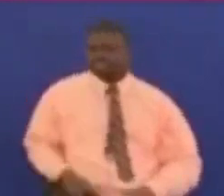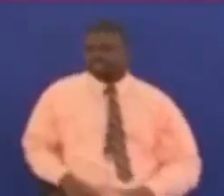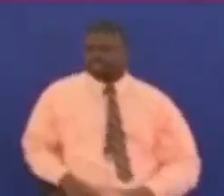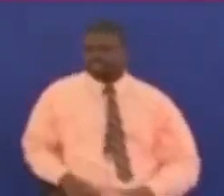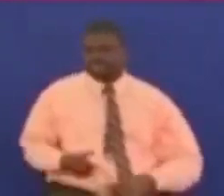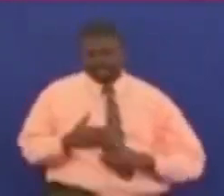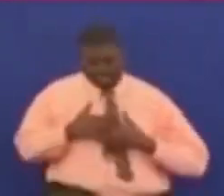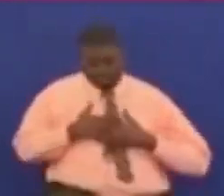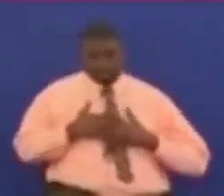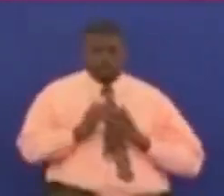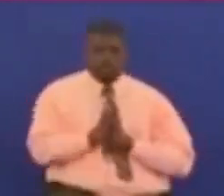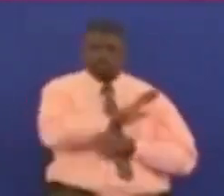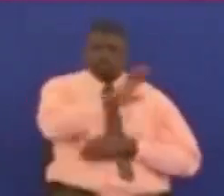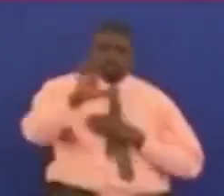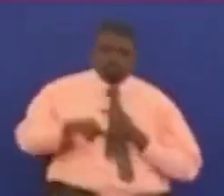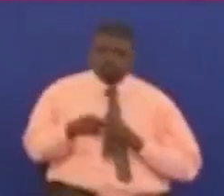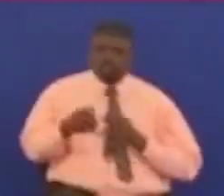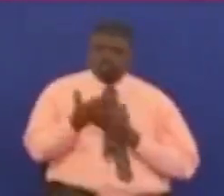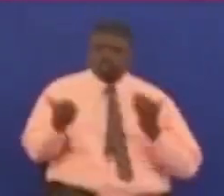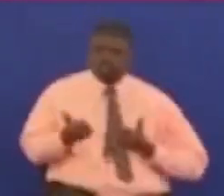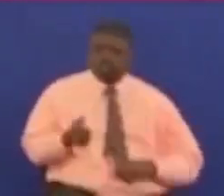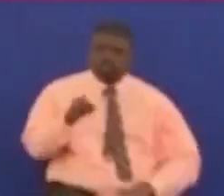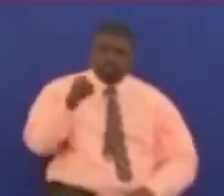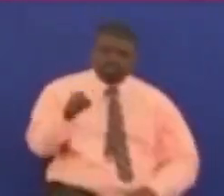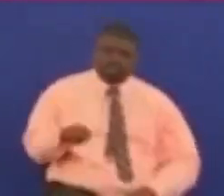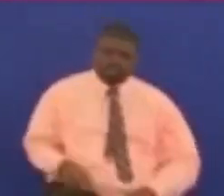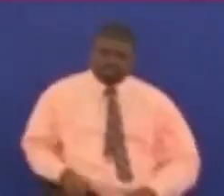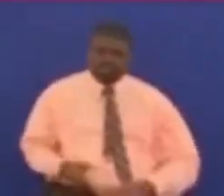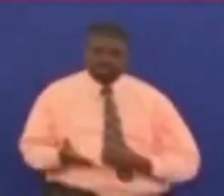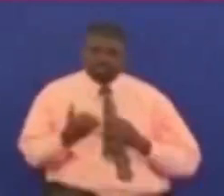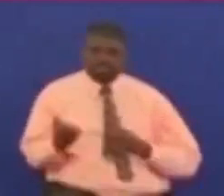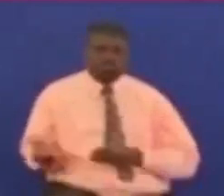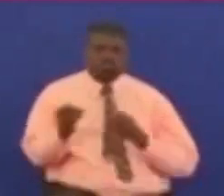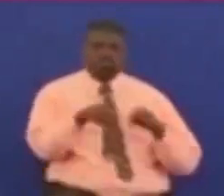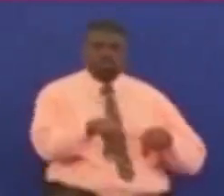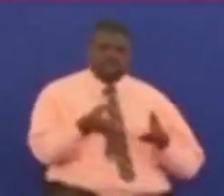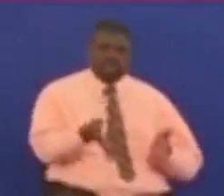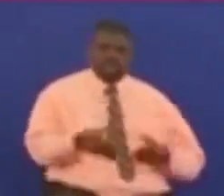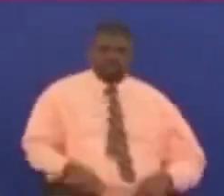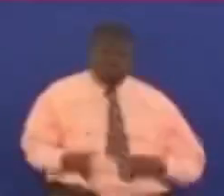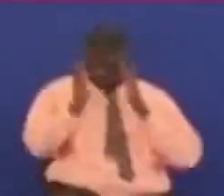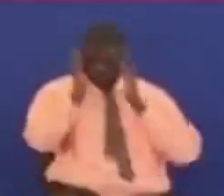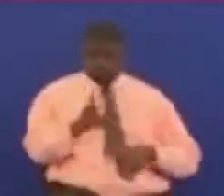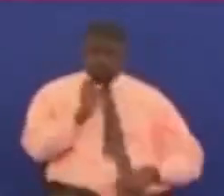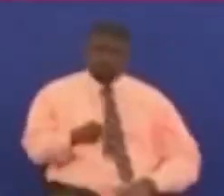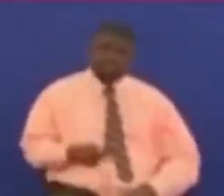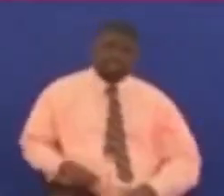you, because it's for you that I'm a candidate today. Honorable Speaker,